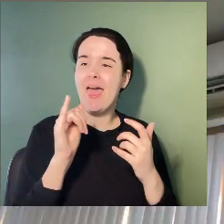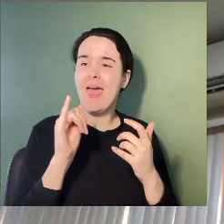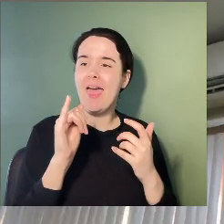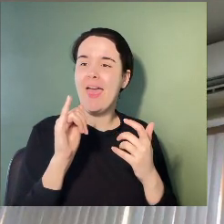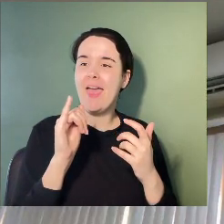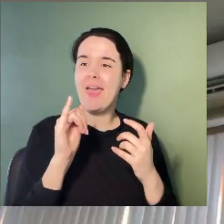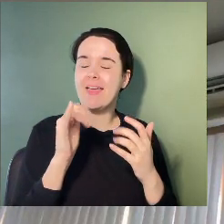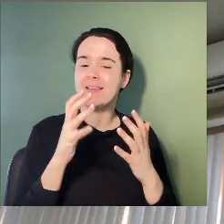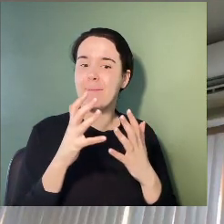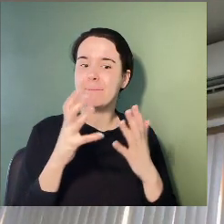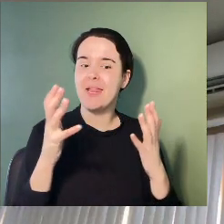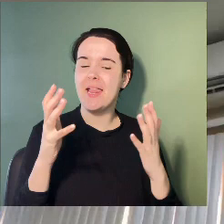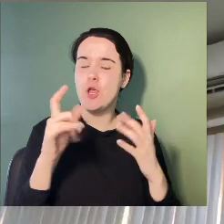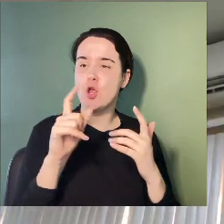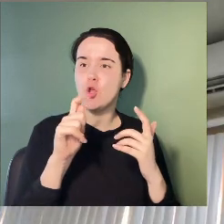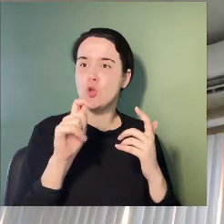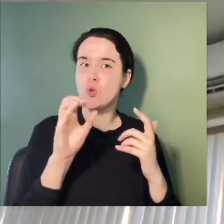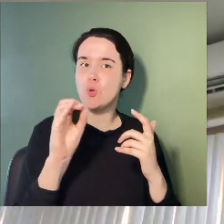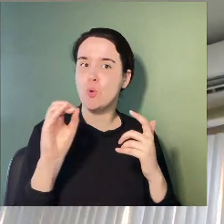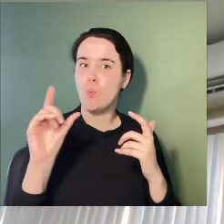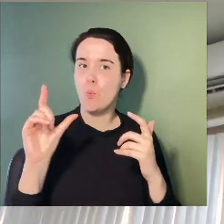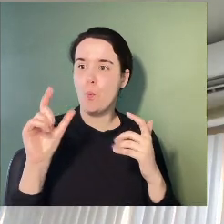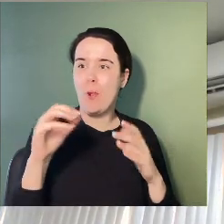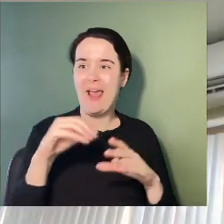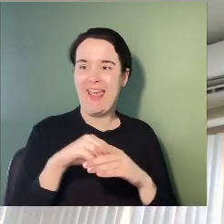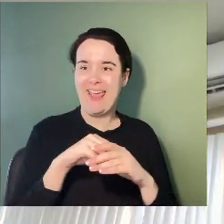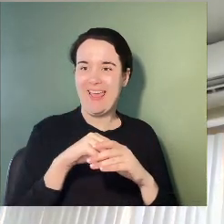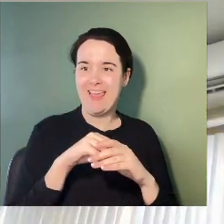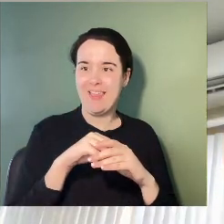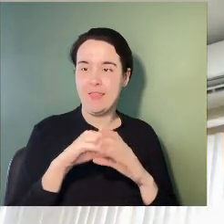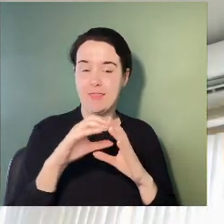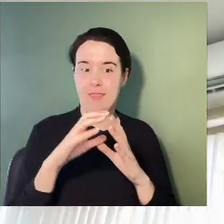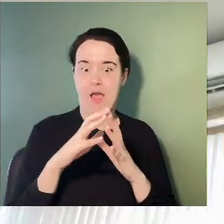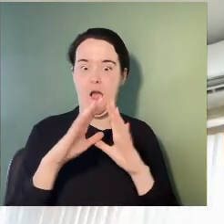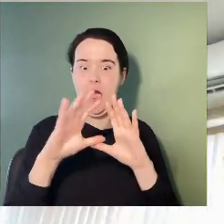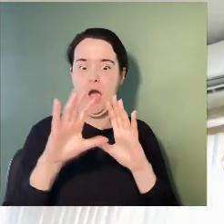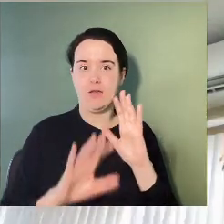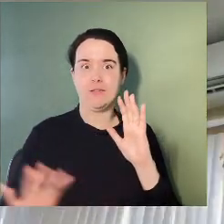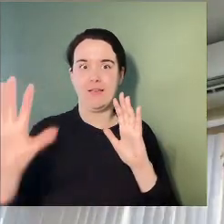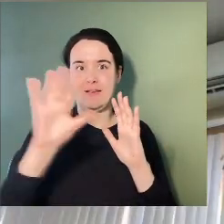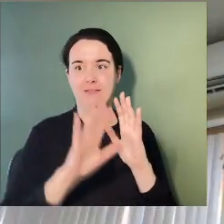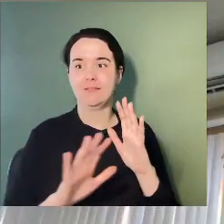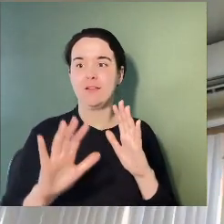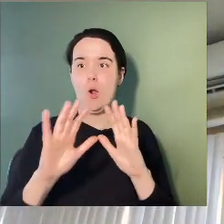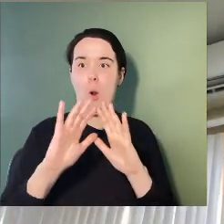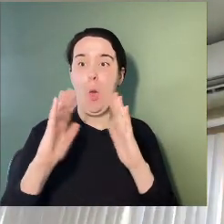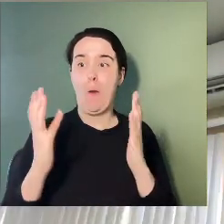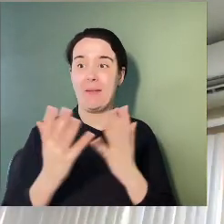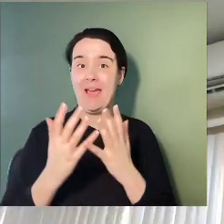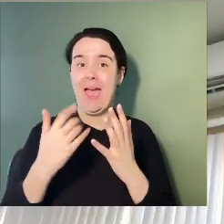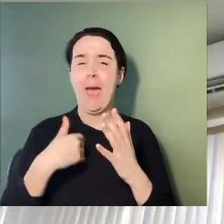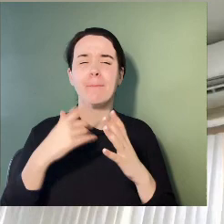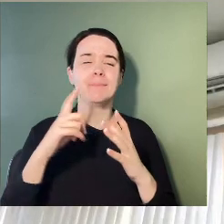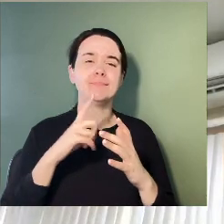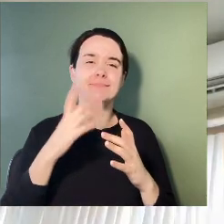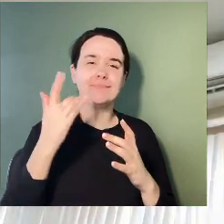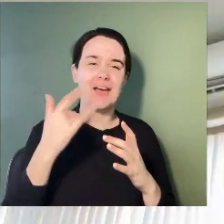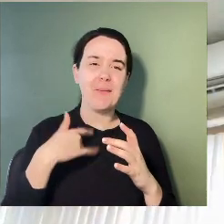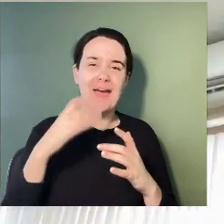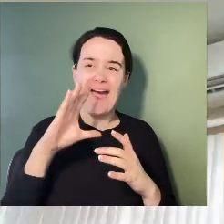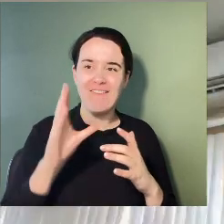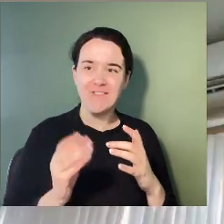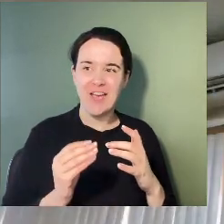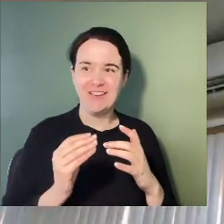it's a big tool that in the continent or globally, because I'm in Africa, sorry, that's why I'm talking of the